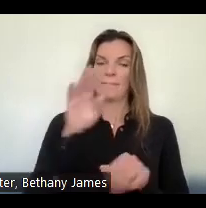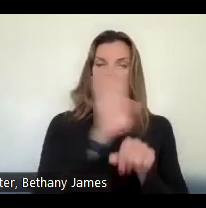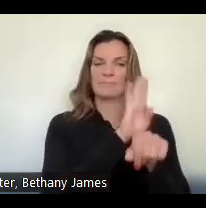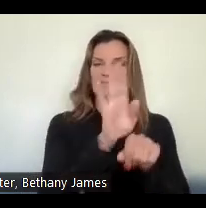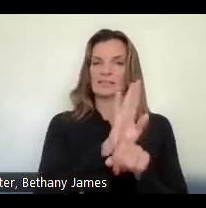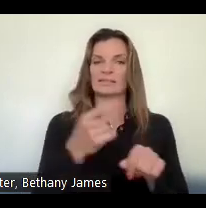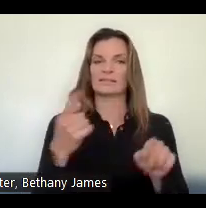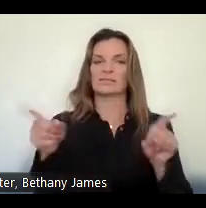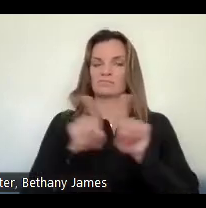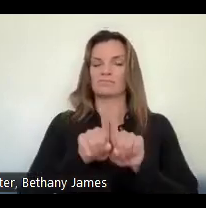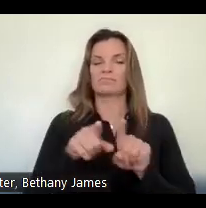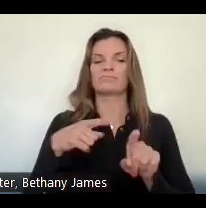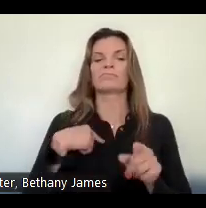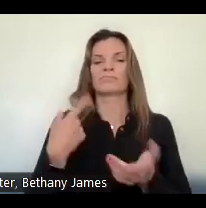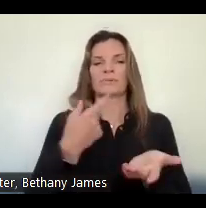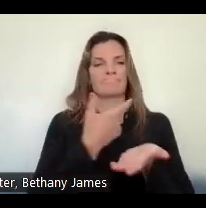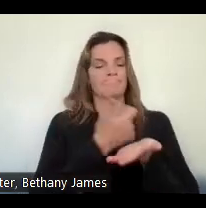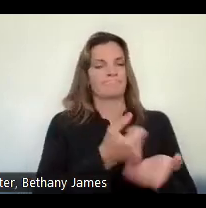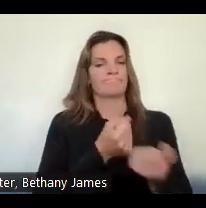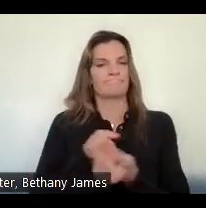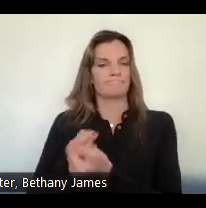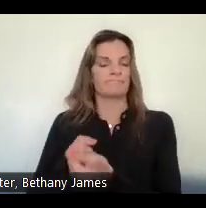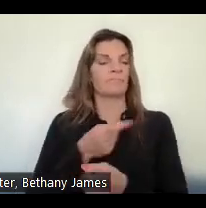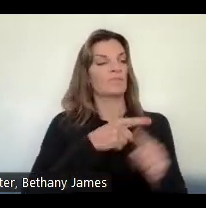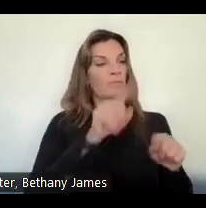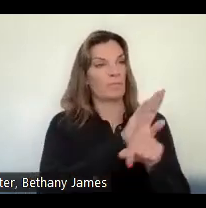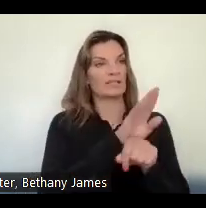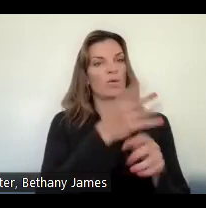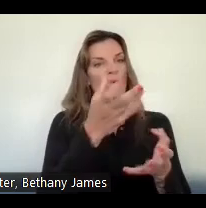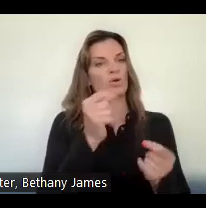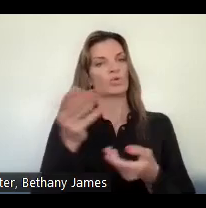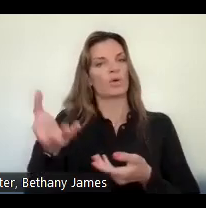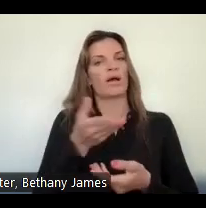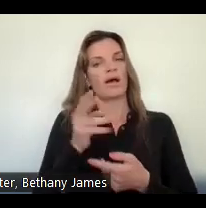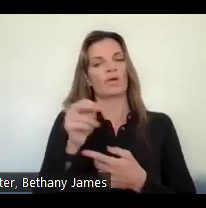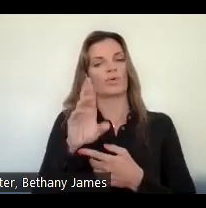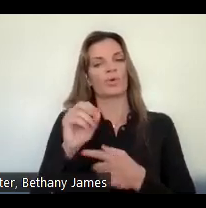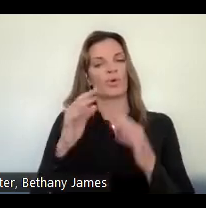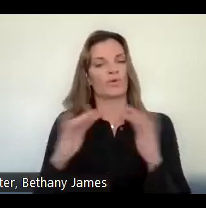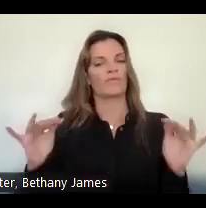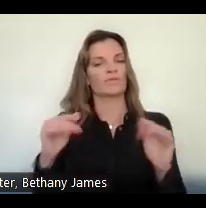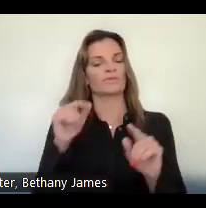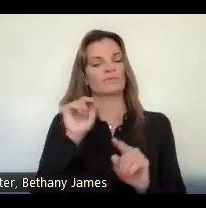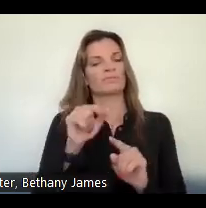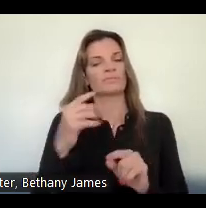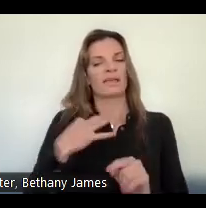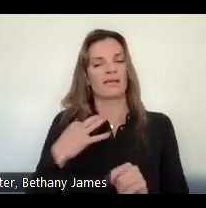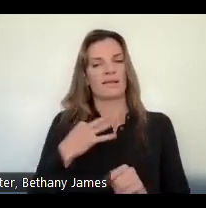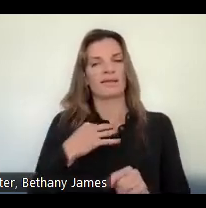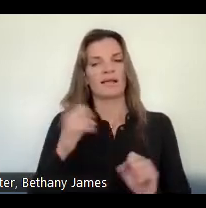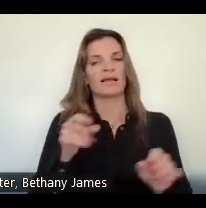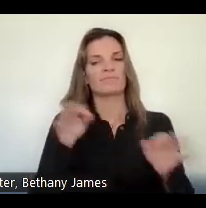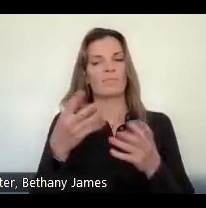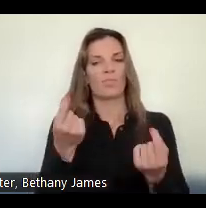who are interested in hiring neurodiverse candidates. So I can speak to what we're doing, which